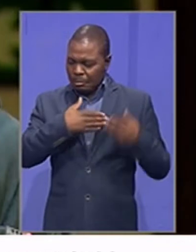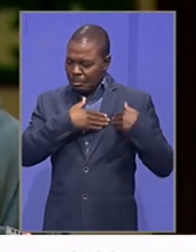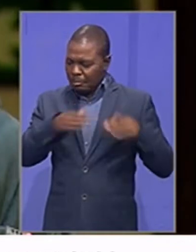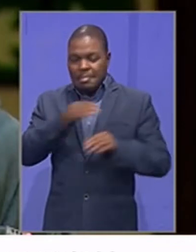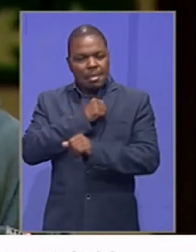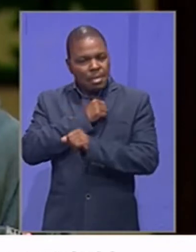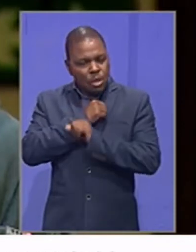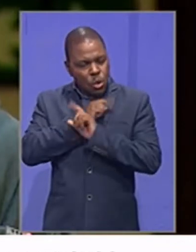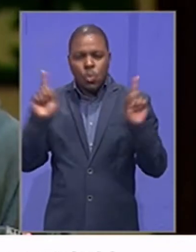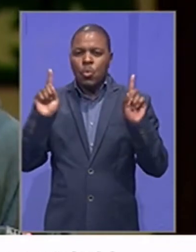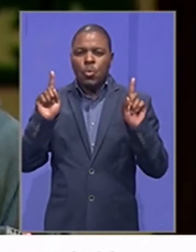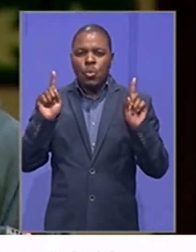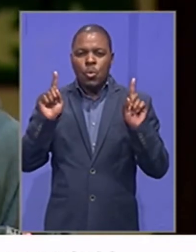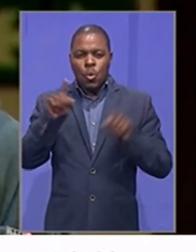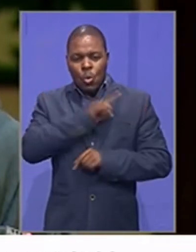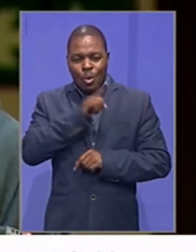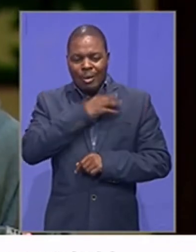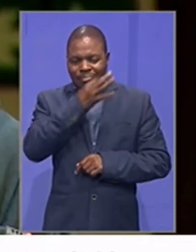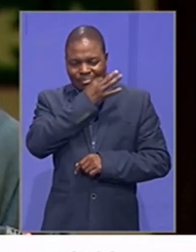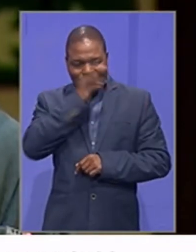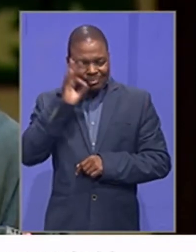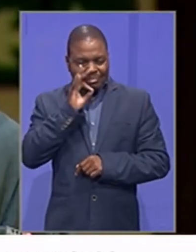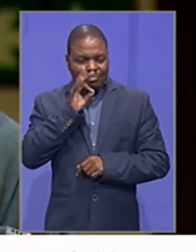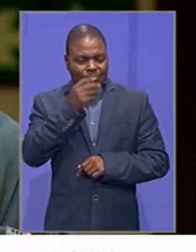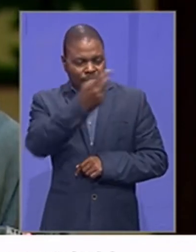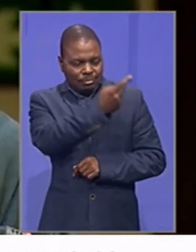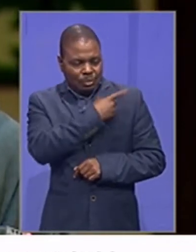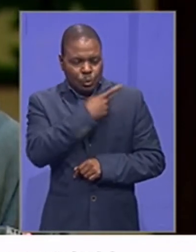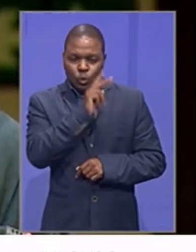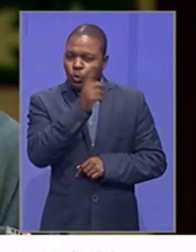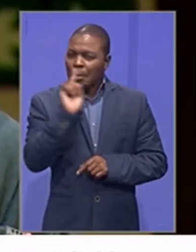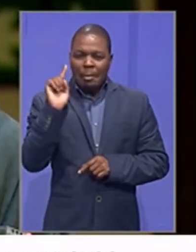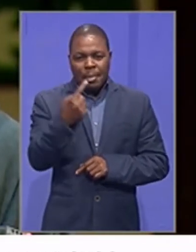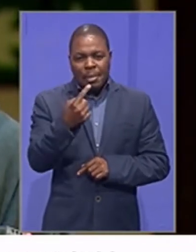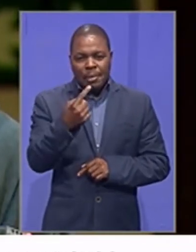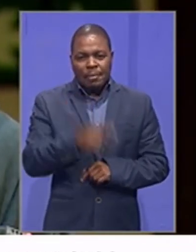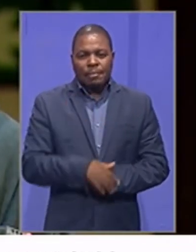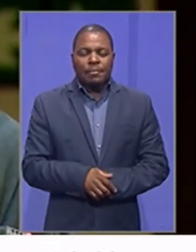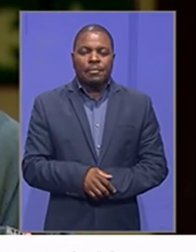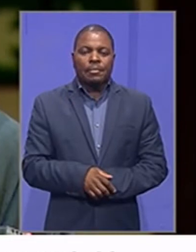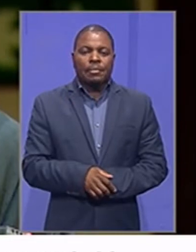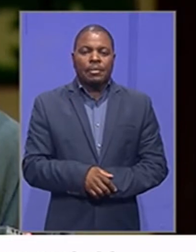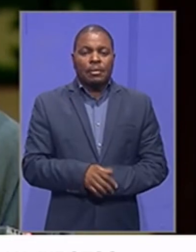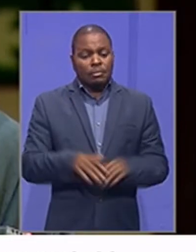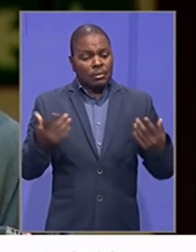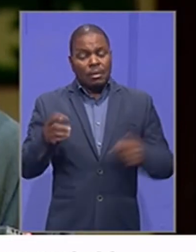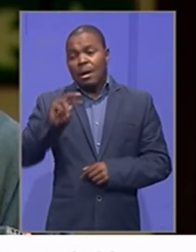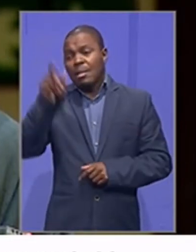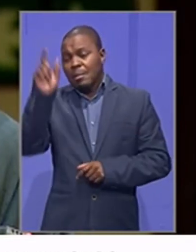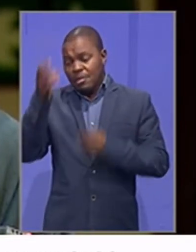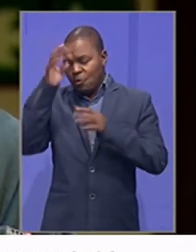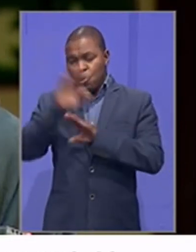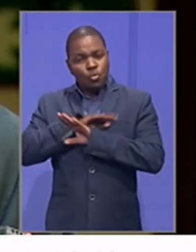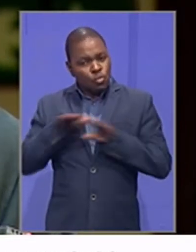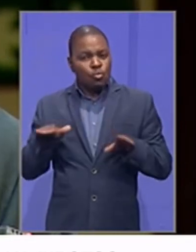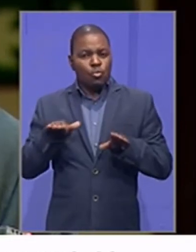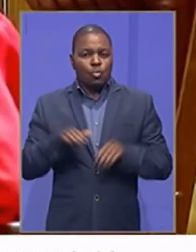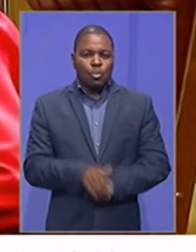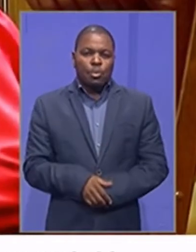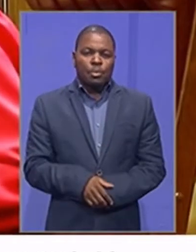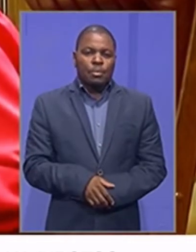bua le kunutu lenana ke le kunutu la rona re le babedi le moqusua ha ona motho a tlame a tsebe ka